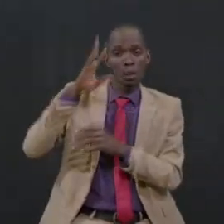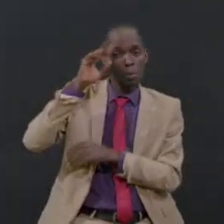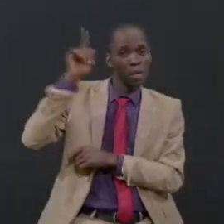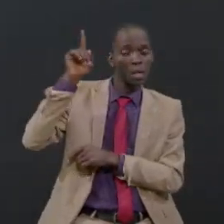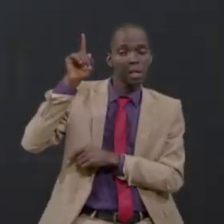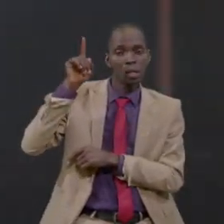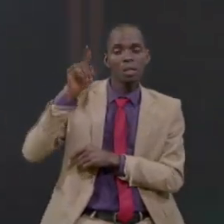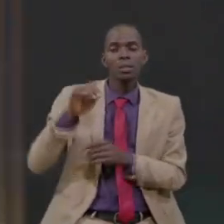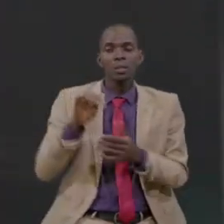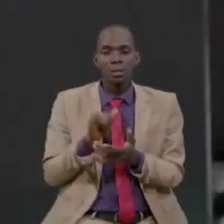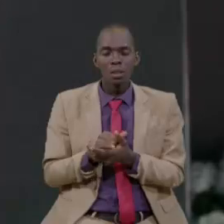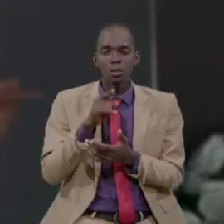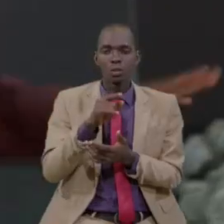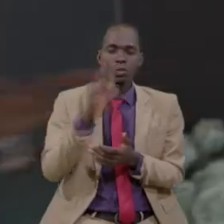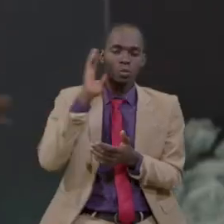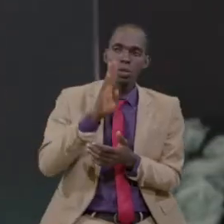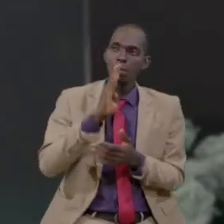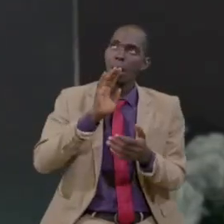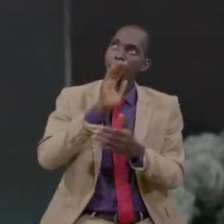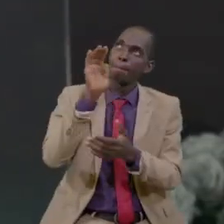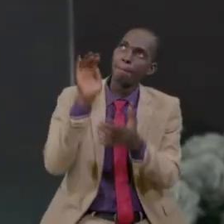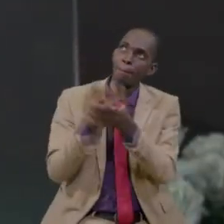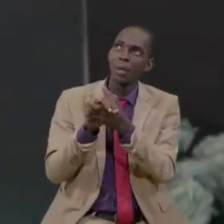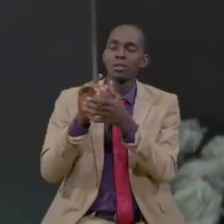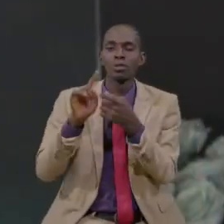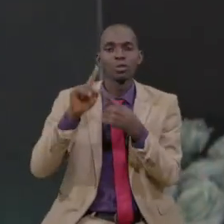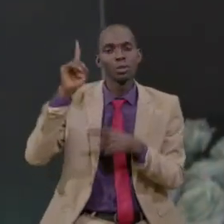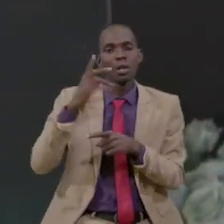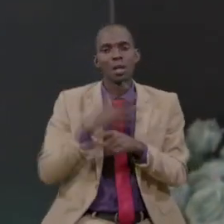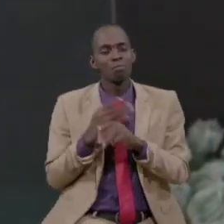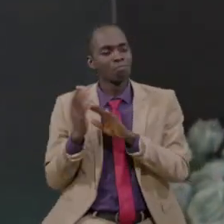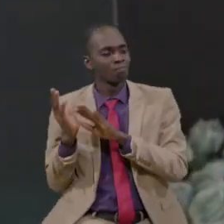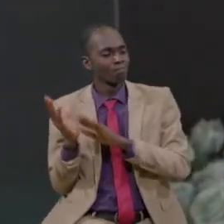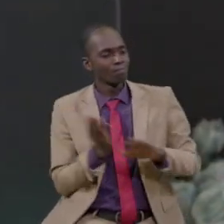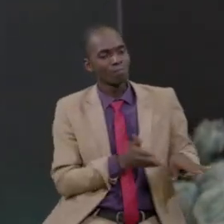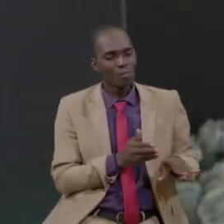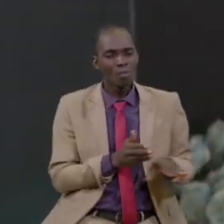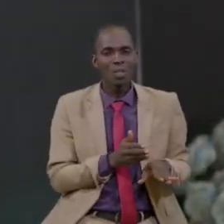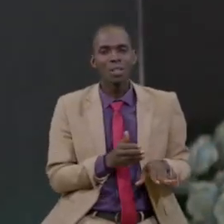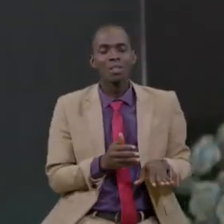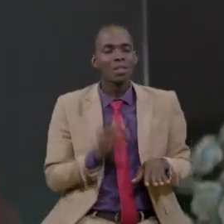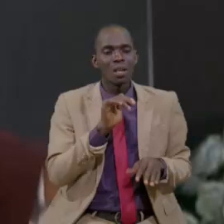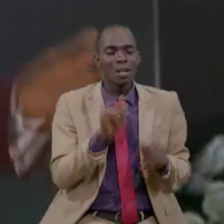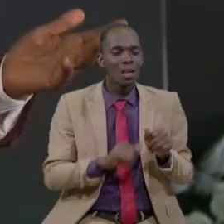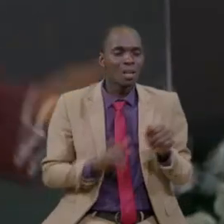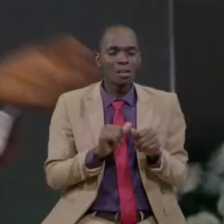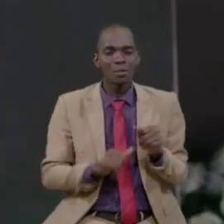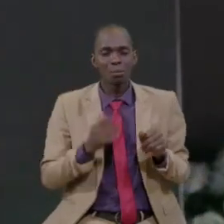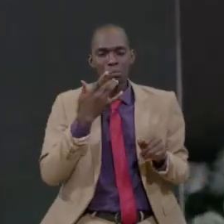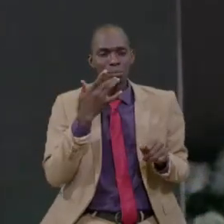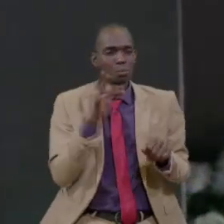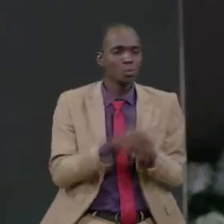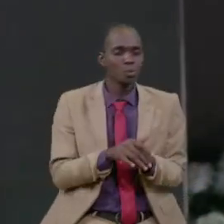him, and you abandon allegiance to every other man on earth.